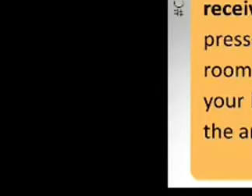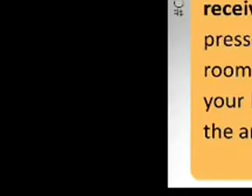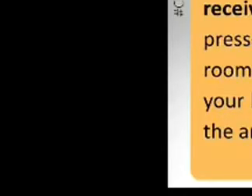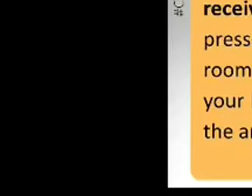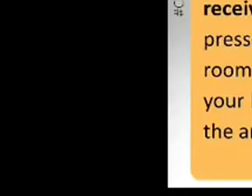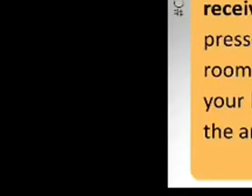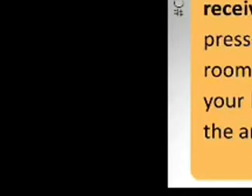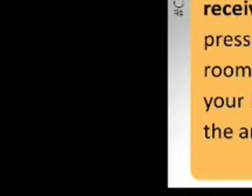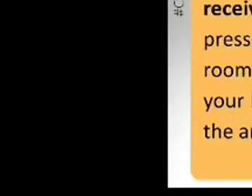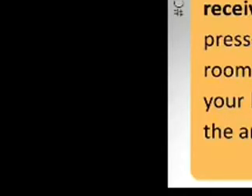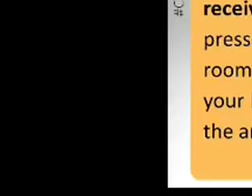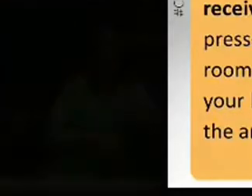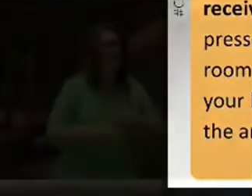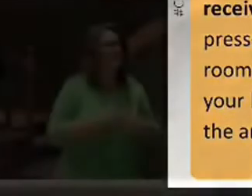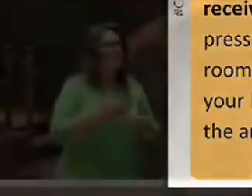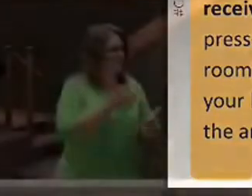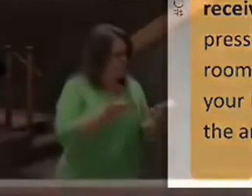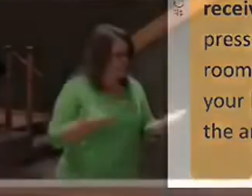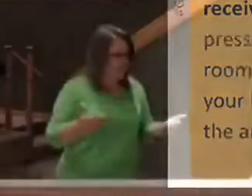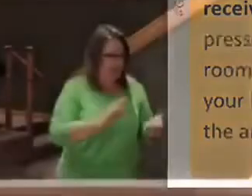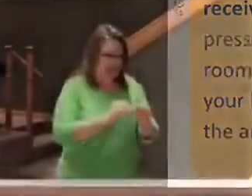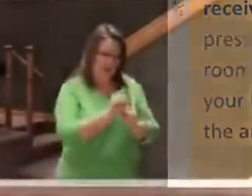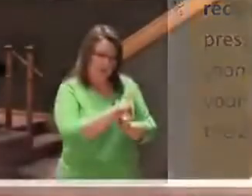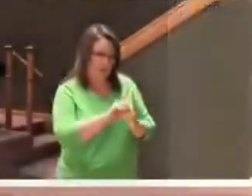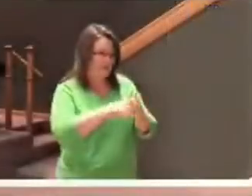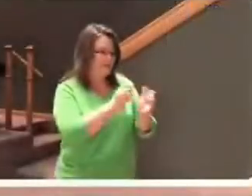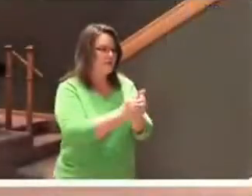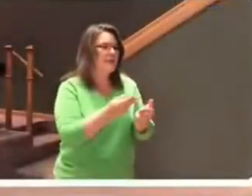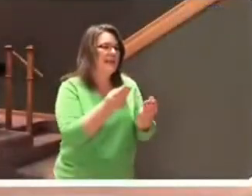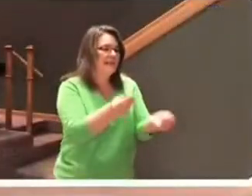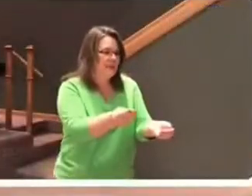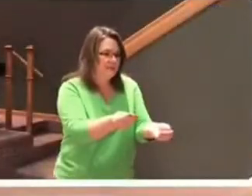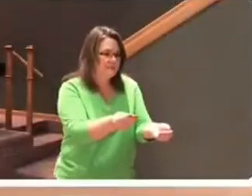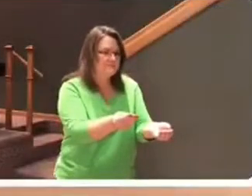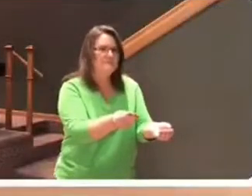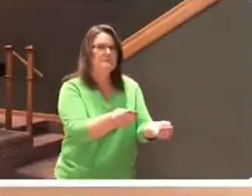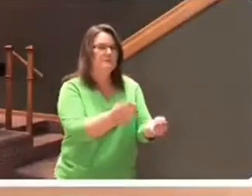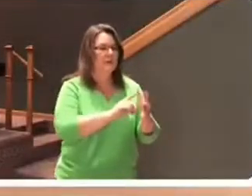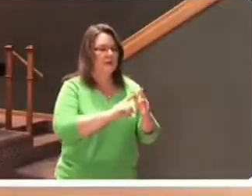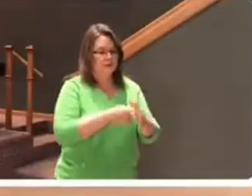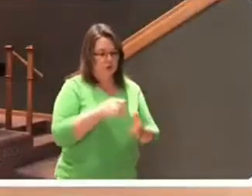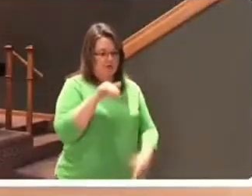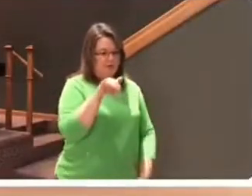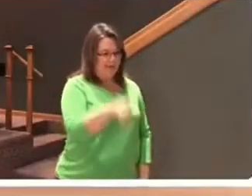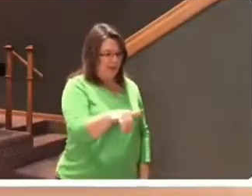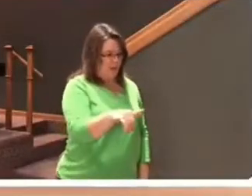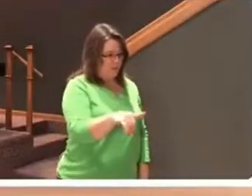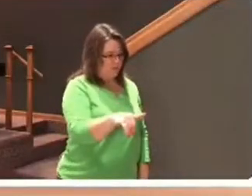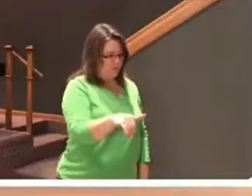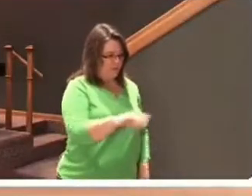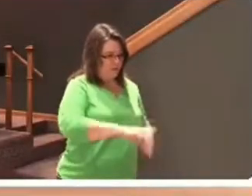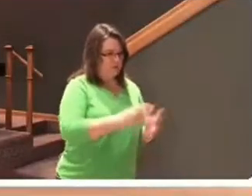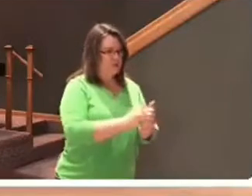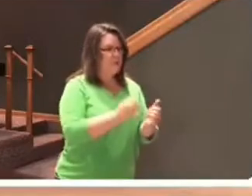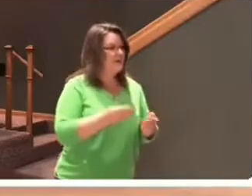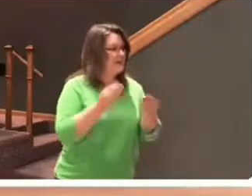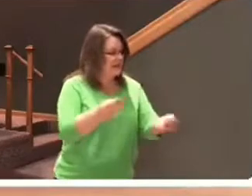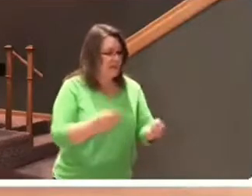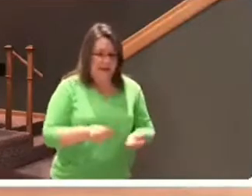I'm getting ahead of myself. Okay, so here's the thing. Number one, it starts with giving. Starts there. It starts with